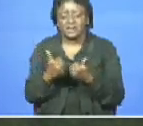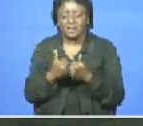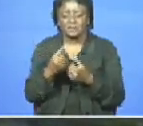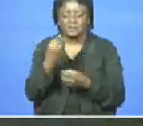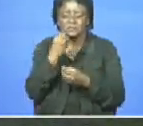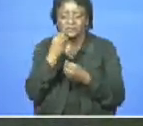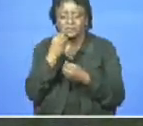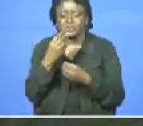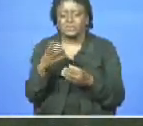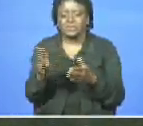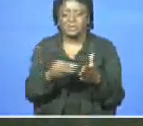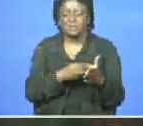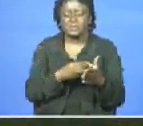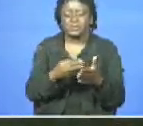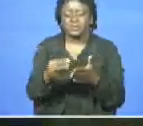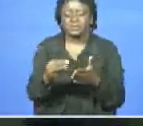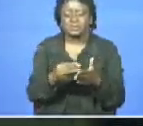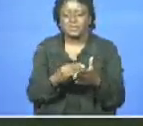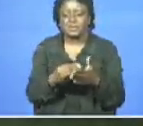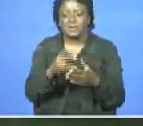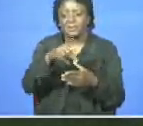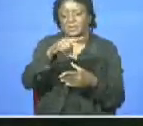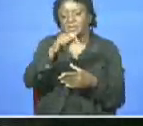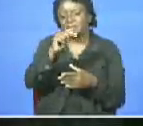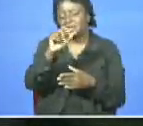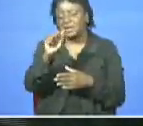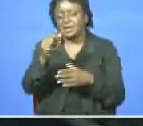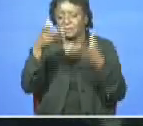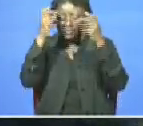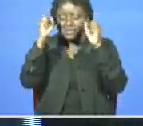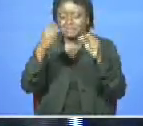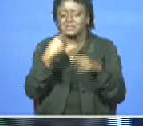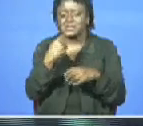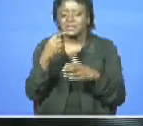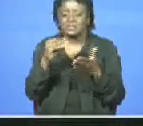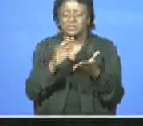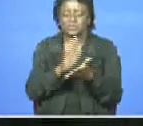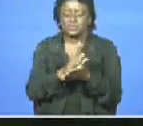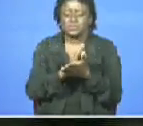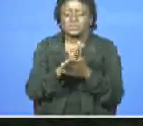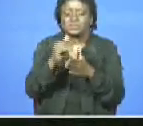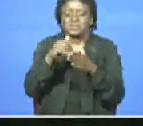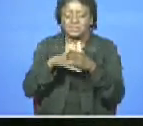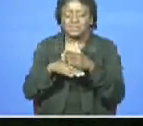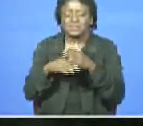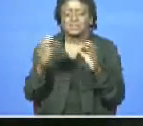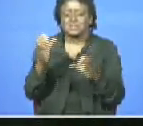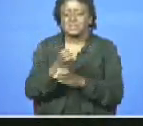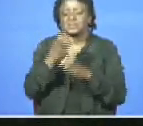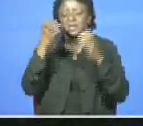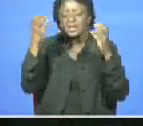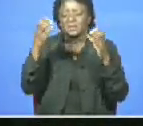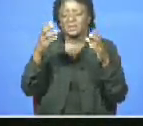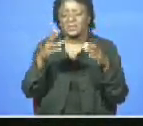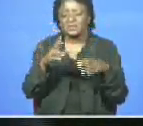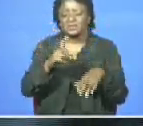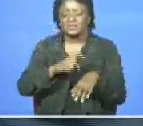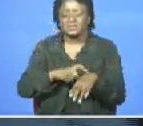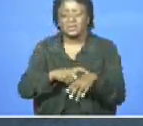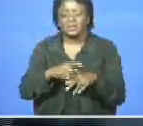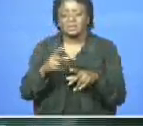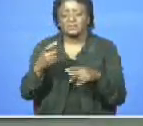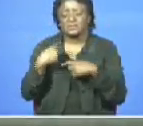Association President Kenva Mulling says the school is in celebration mode since winning two BAISS